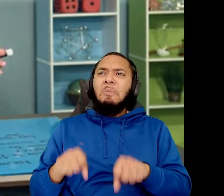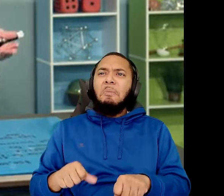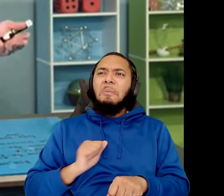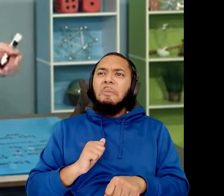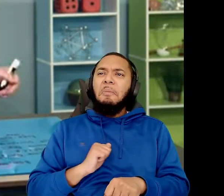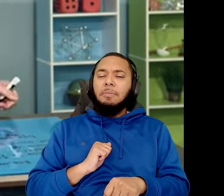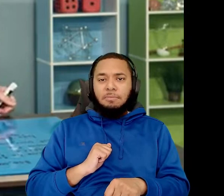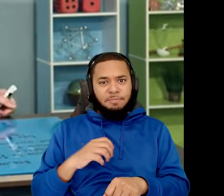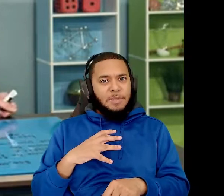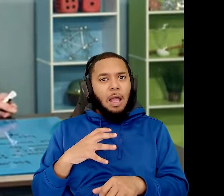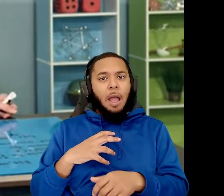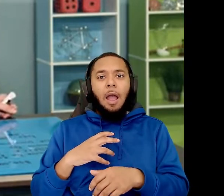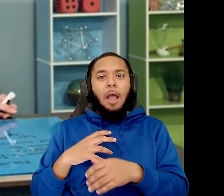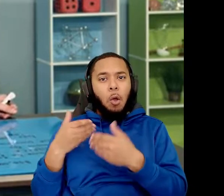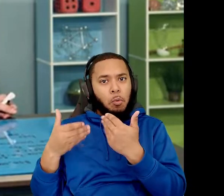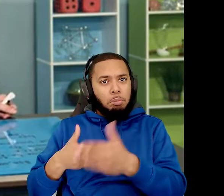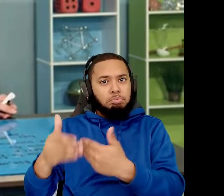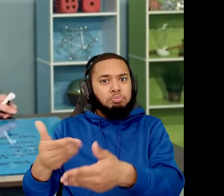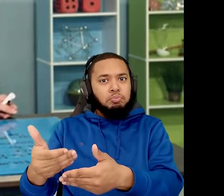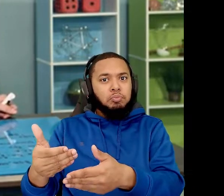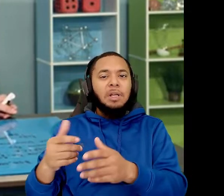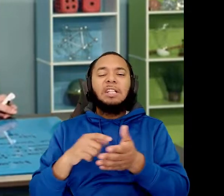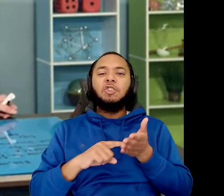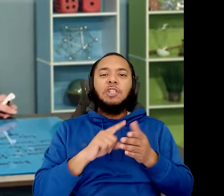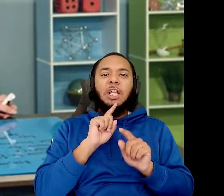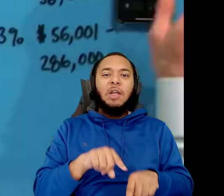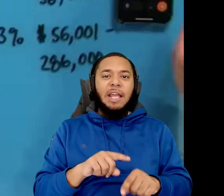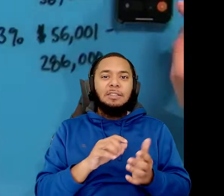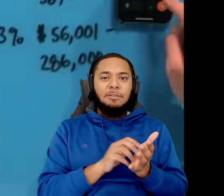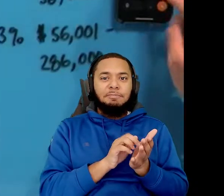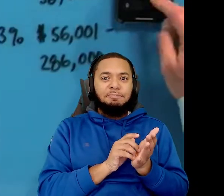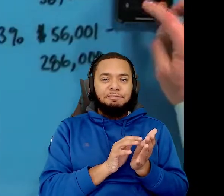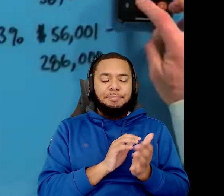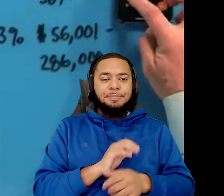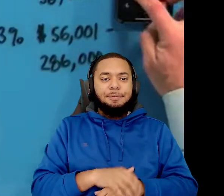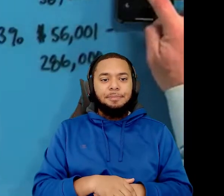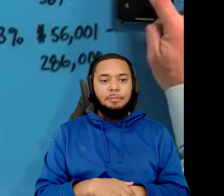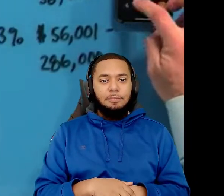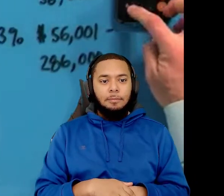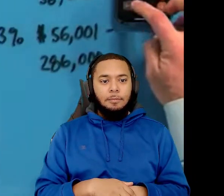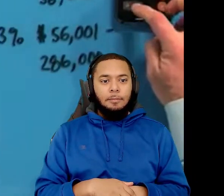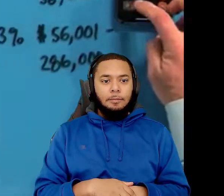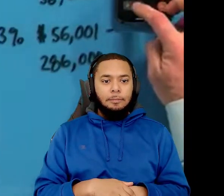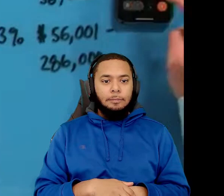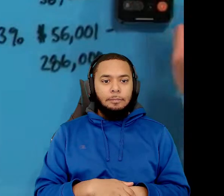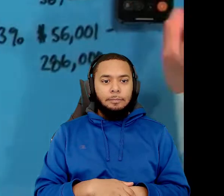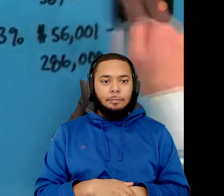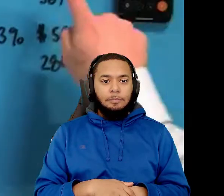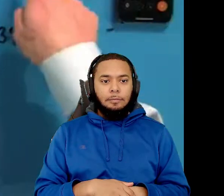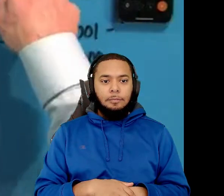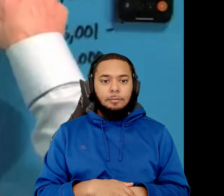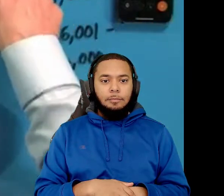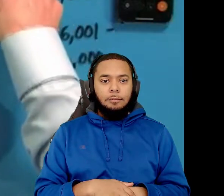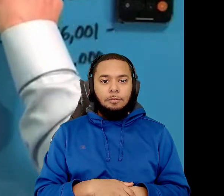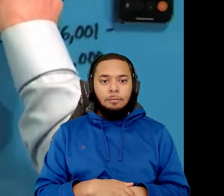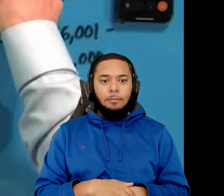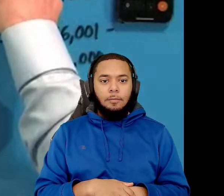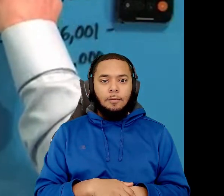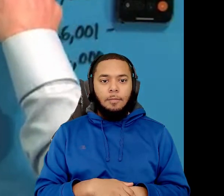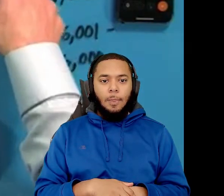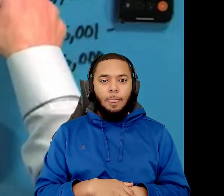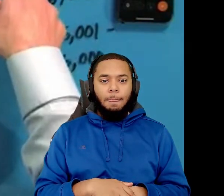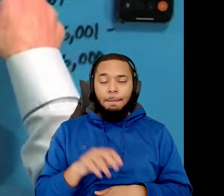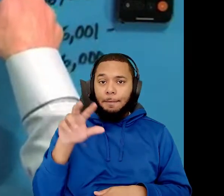math first and then check your answer. Okay. So on the next 15,000, right,